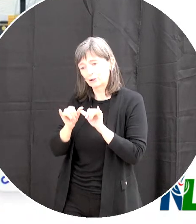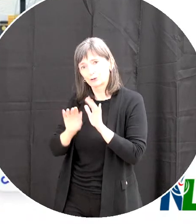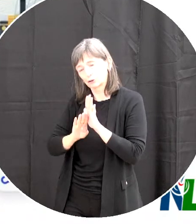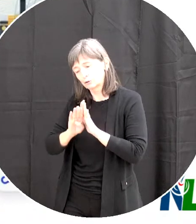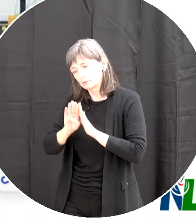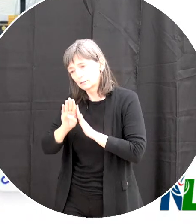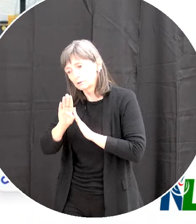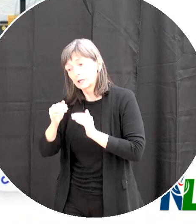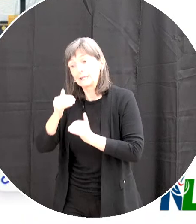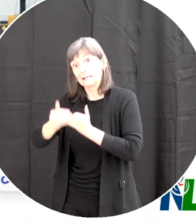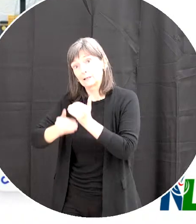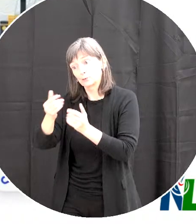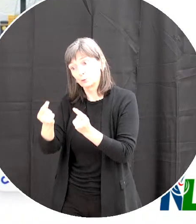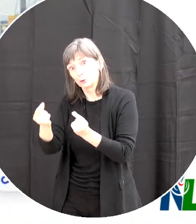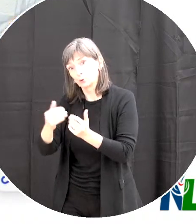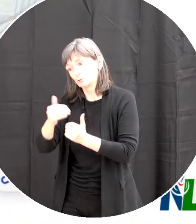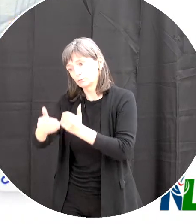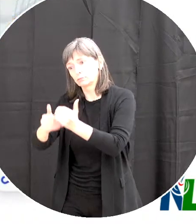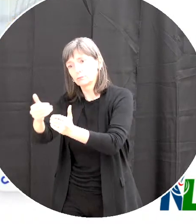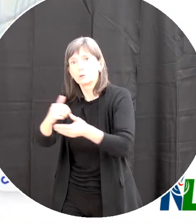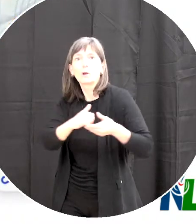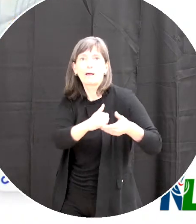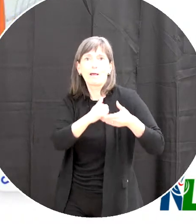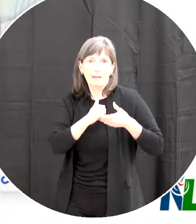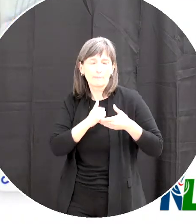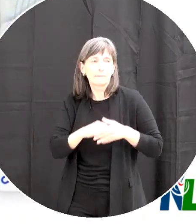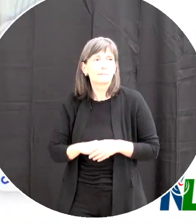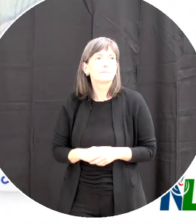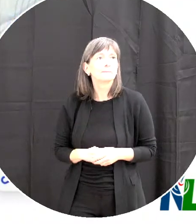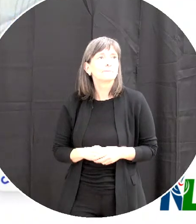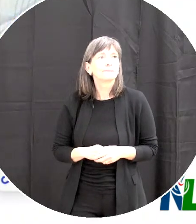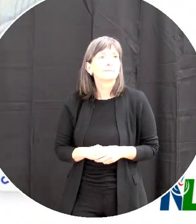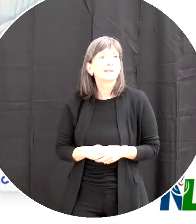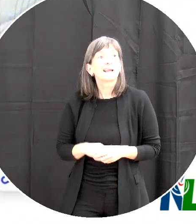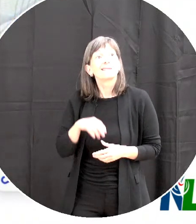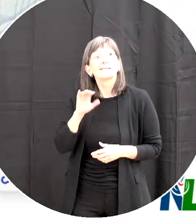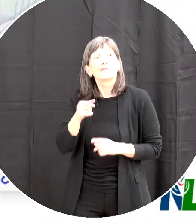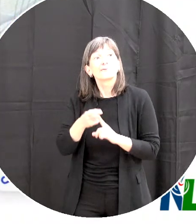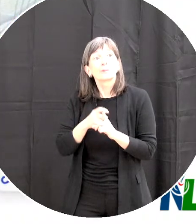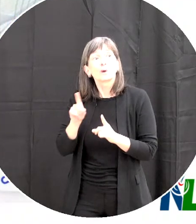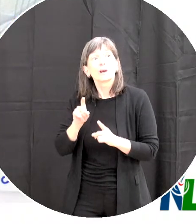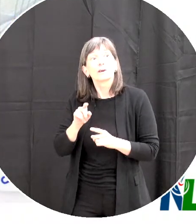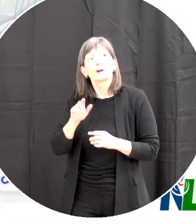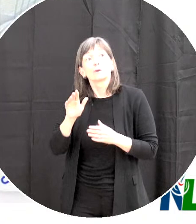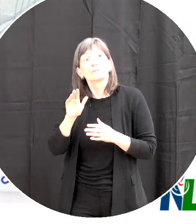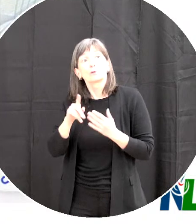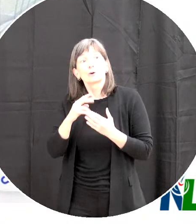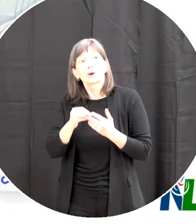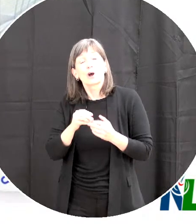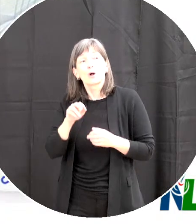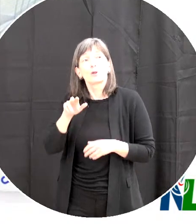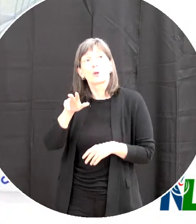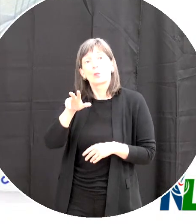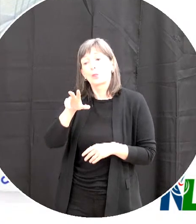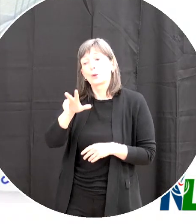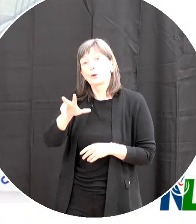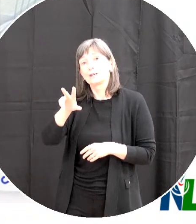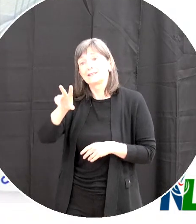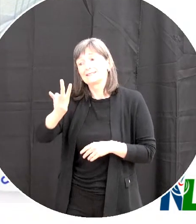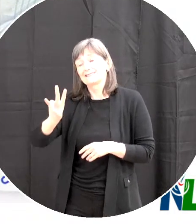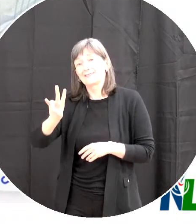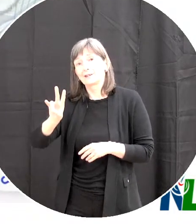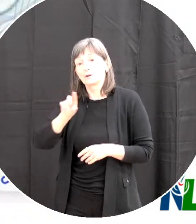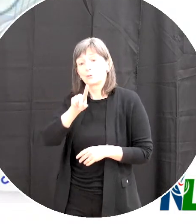next steps to guide us forward. It is adapted from Protocol 37 100-Day School Deep